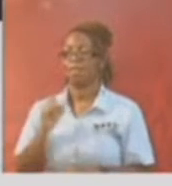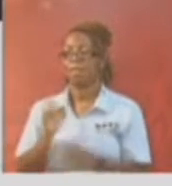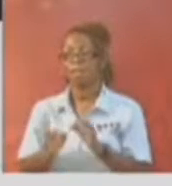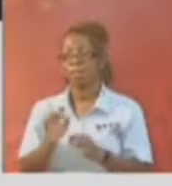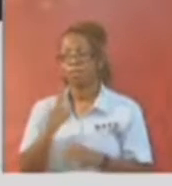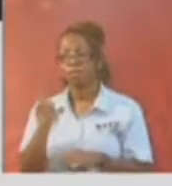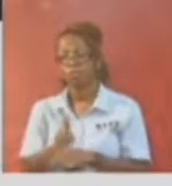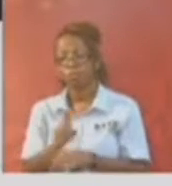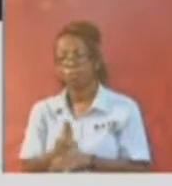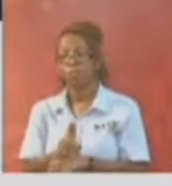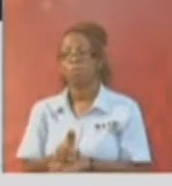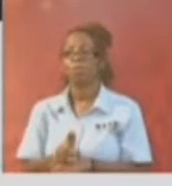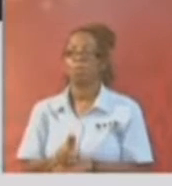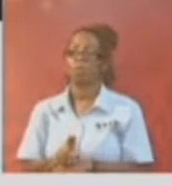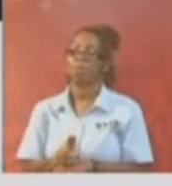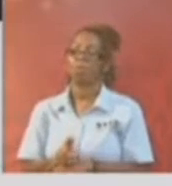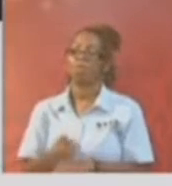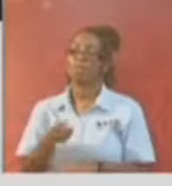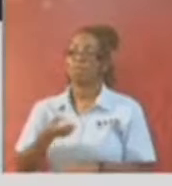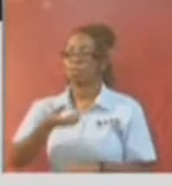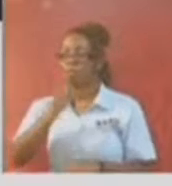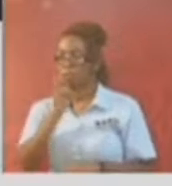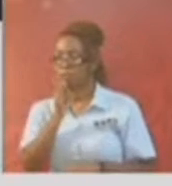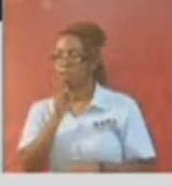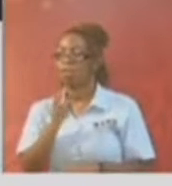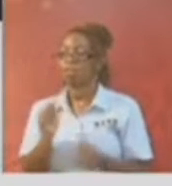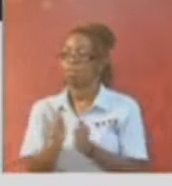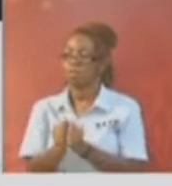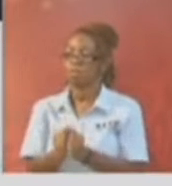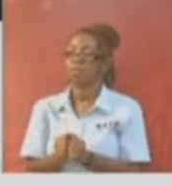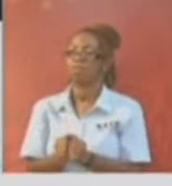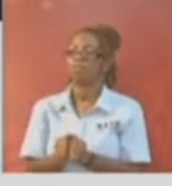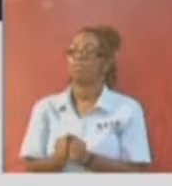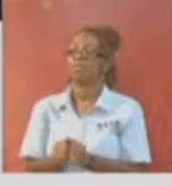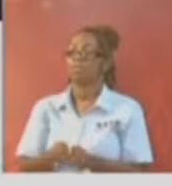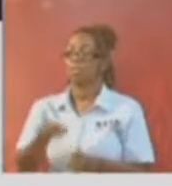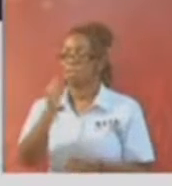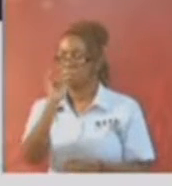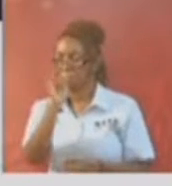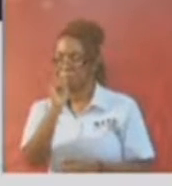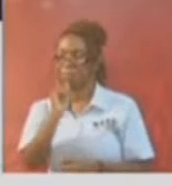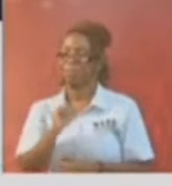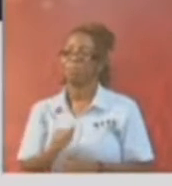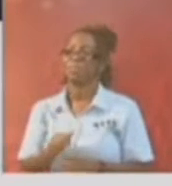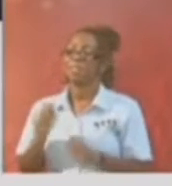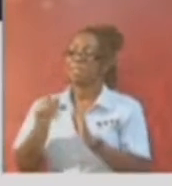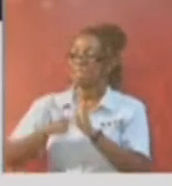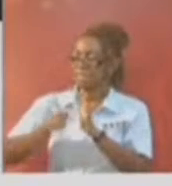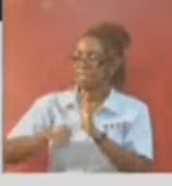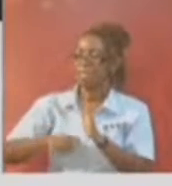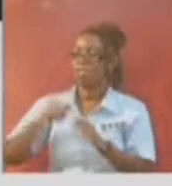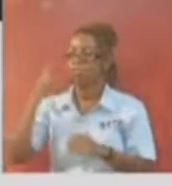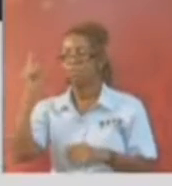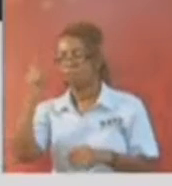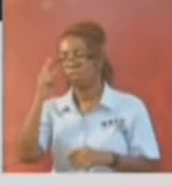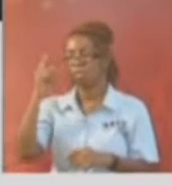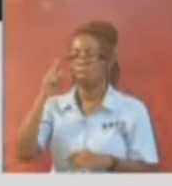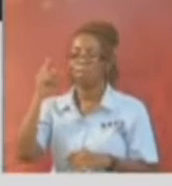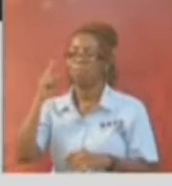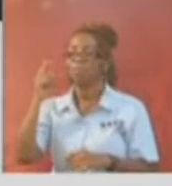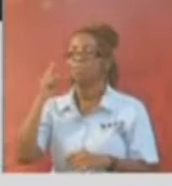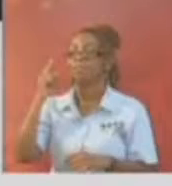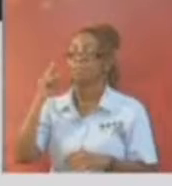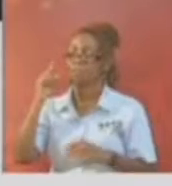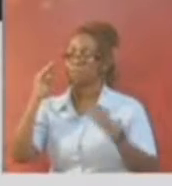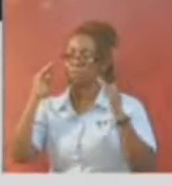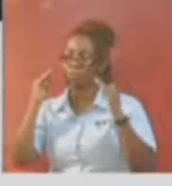meal. Having a drink on a full stomach also delays intoxication. Do not consume alcohol